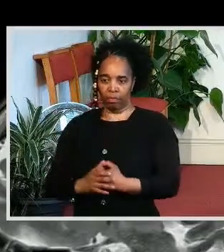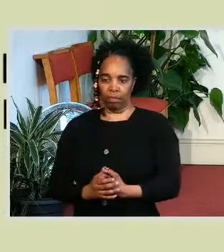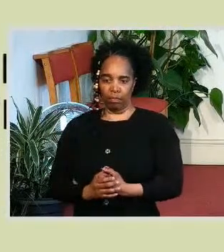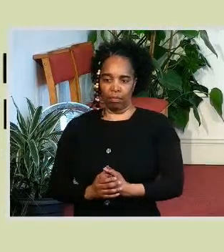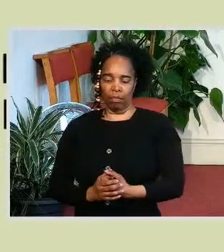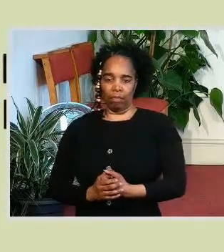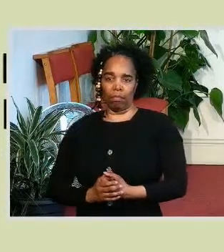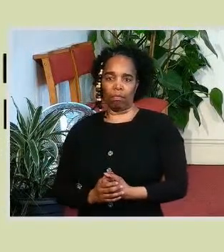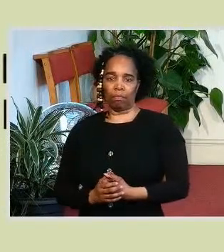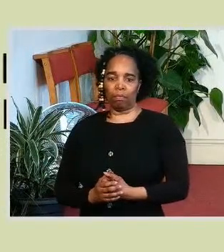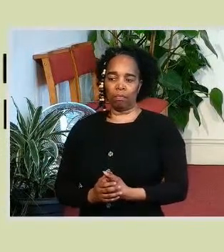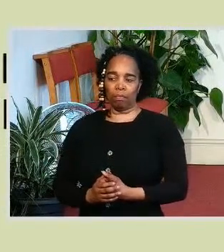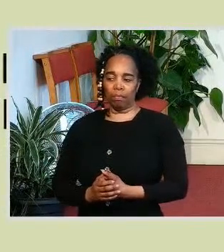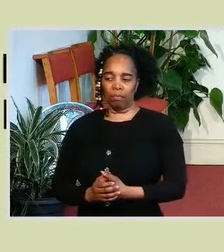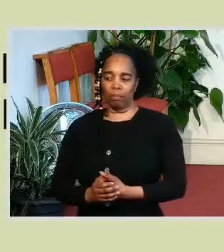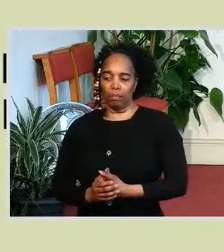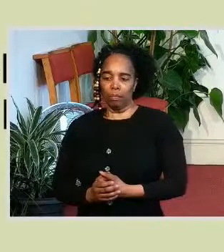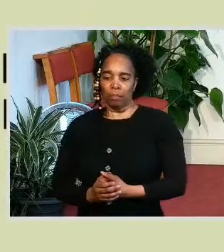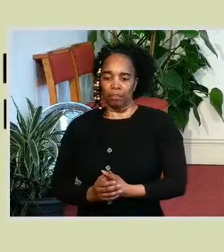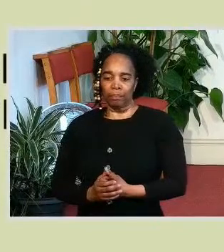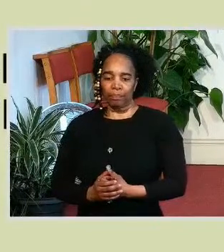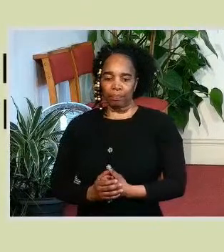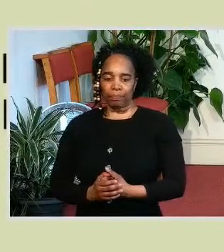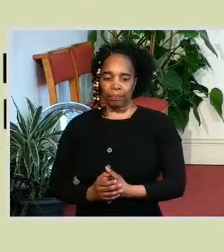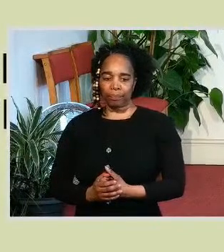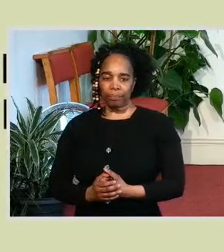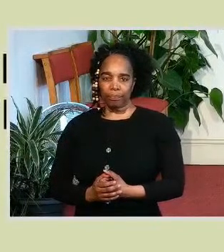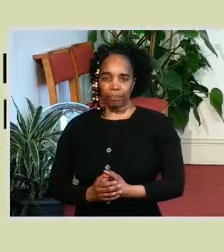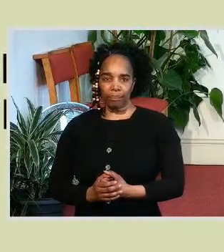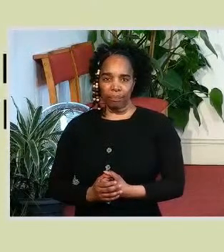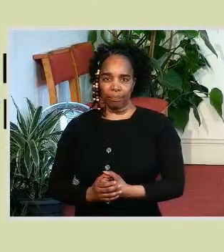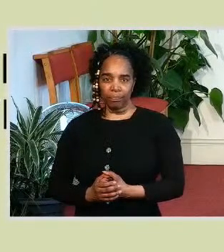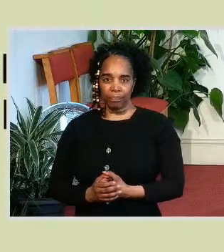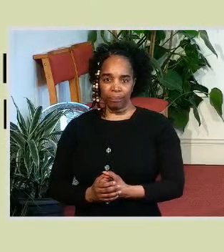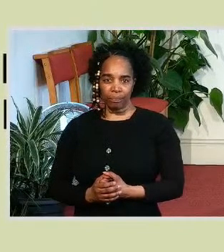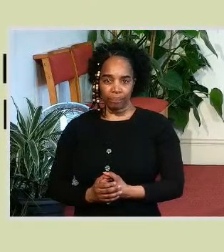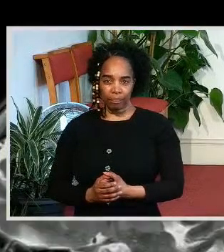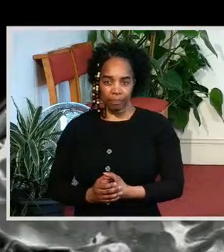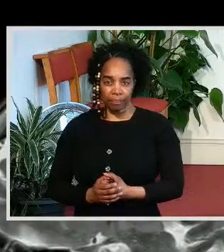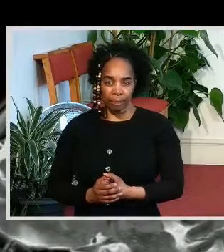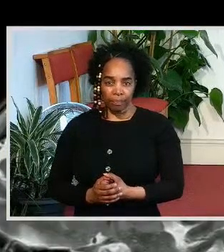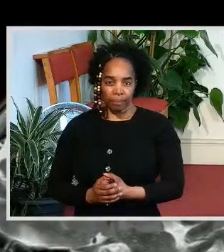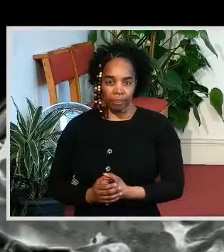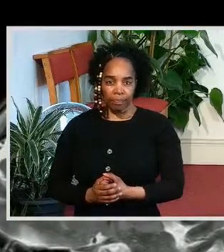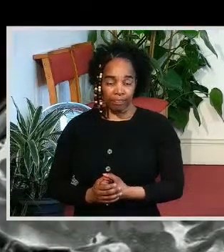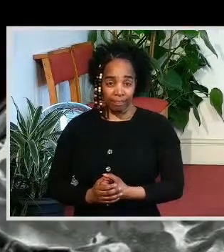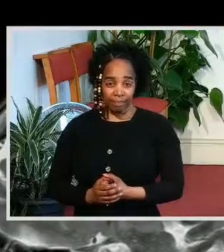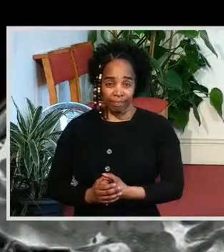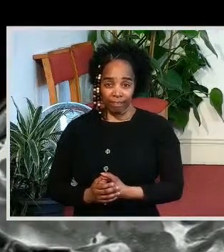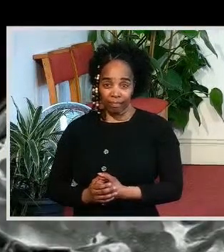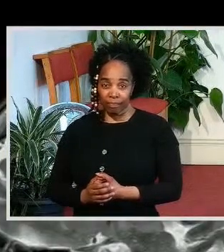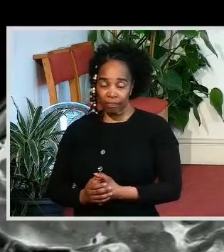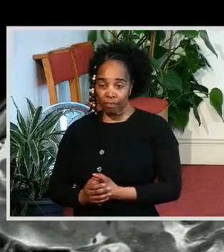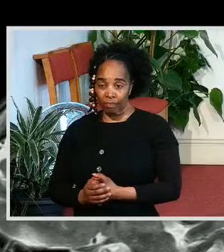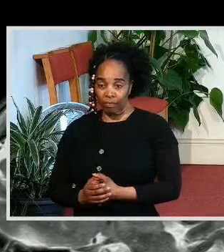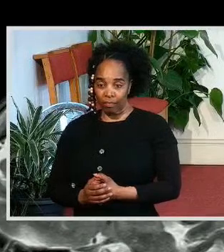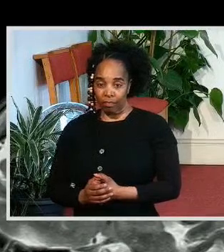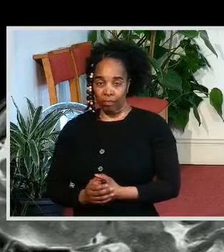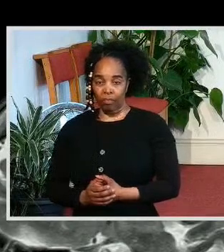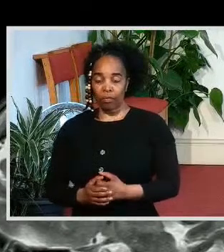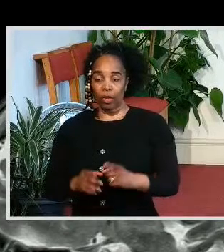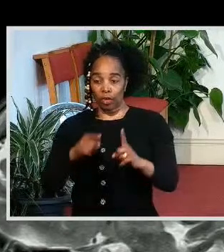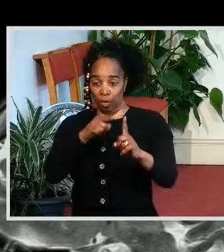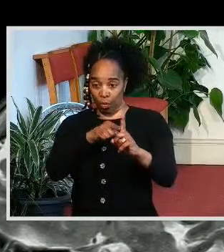Okay, sorry. Sorry, one slide too late. Apologies. This thing is a bit tricky. Yes,